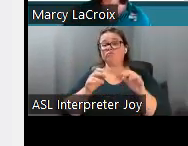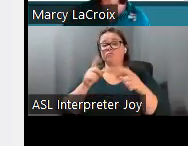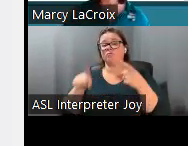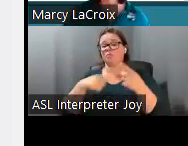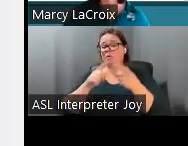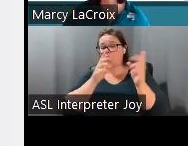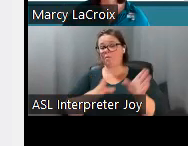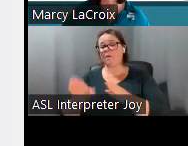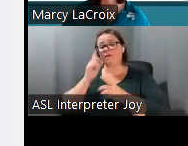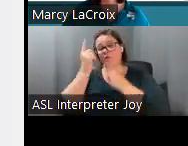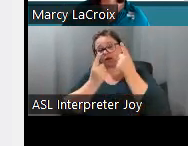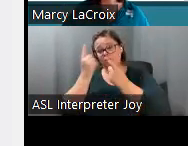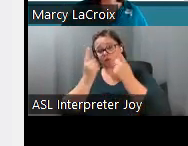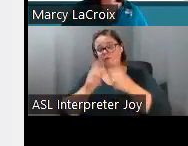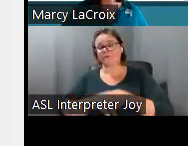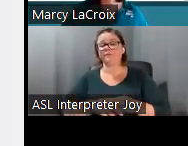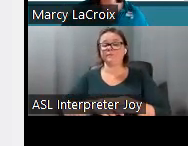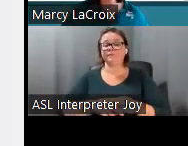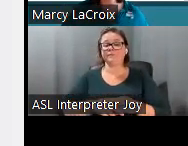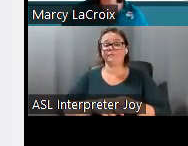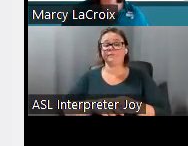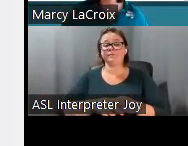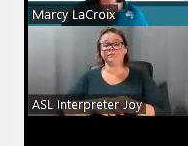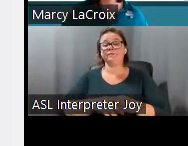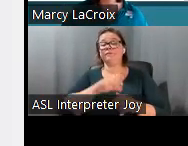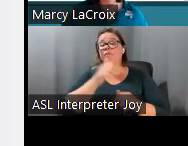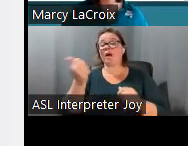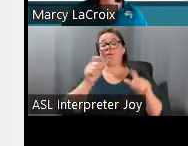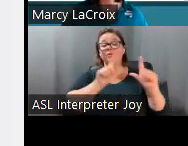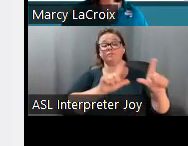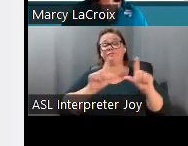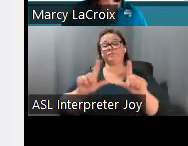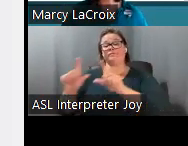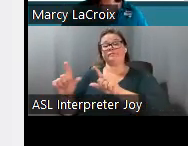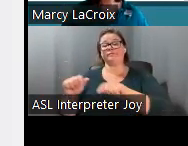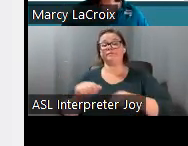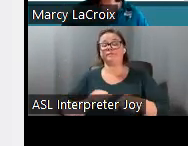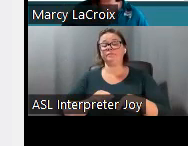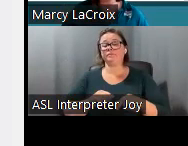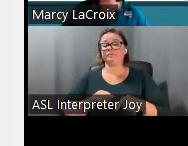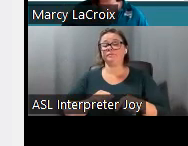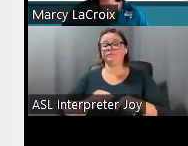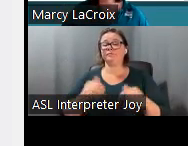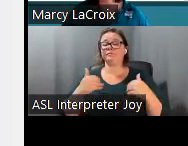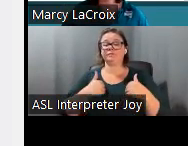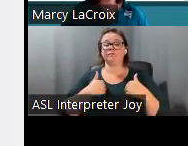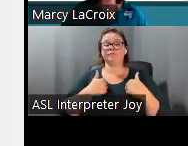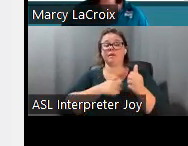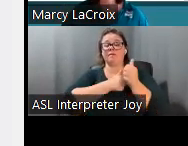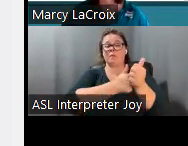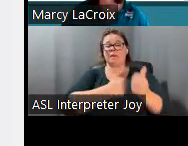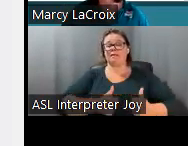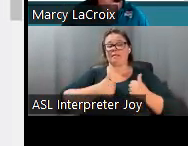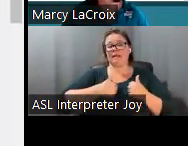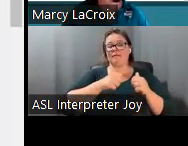for considerations. The rest of these tiles, as we scroll down, are by life stage,